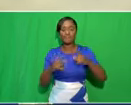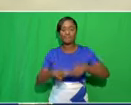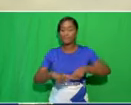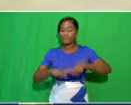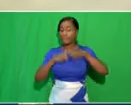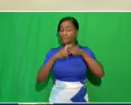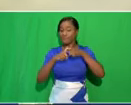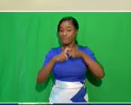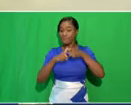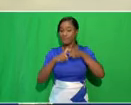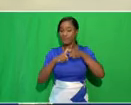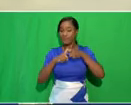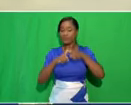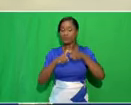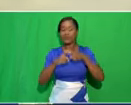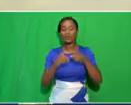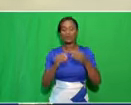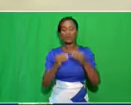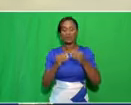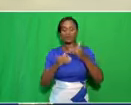when we come back, we have more.